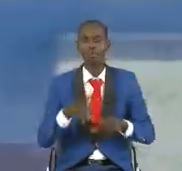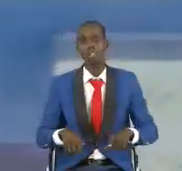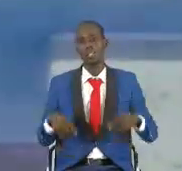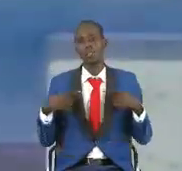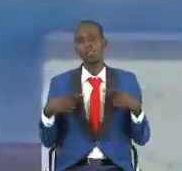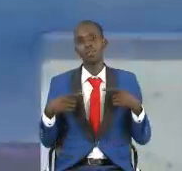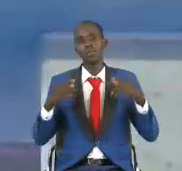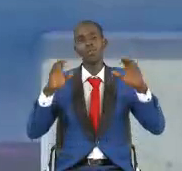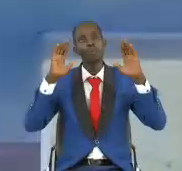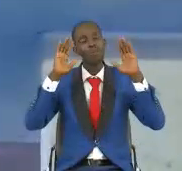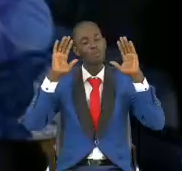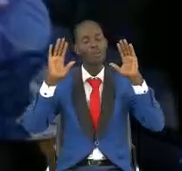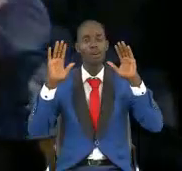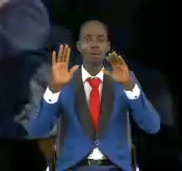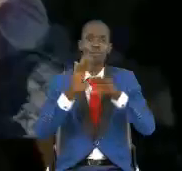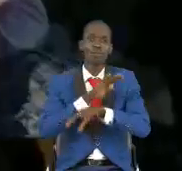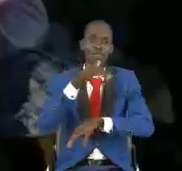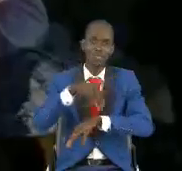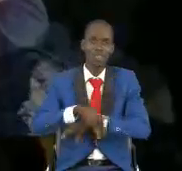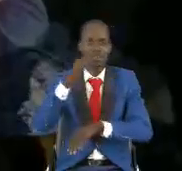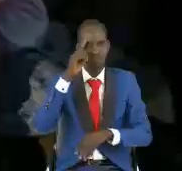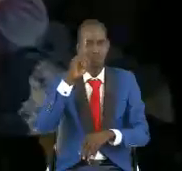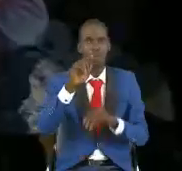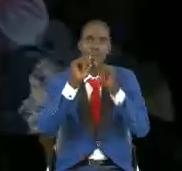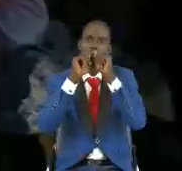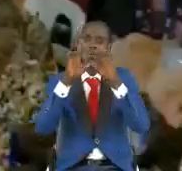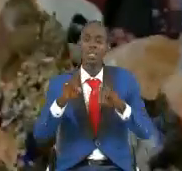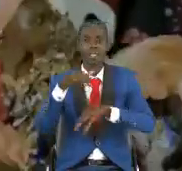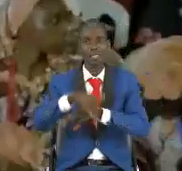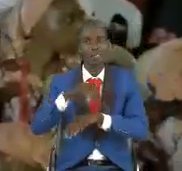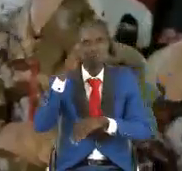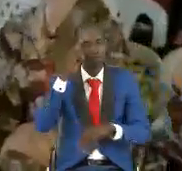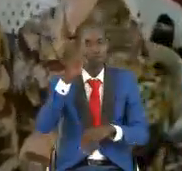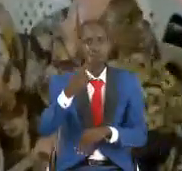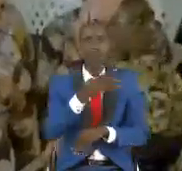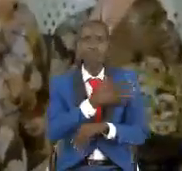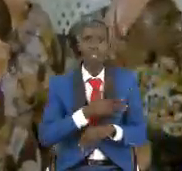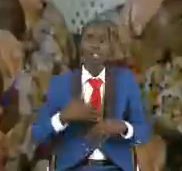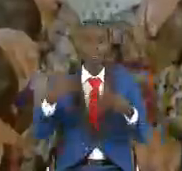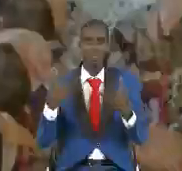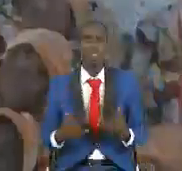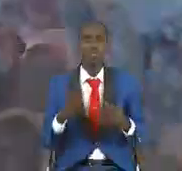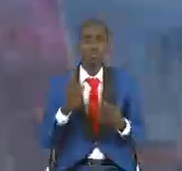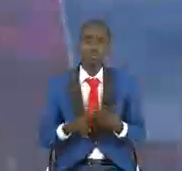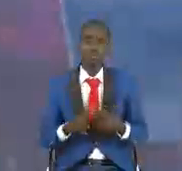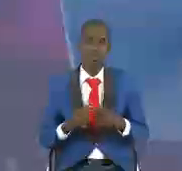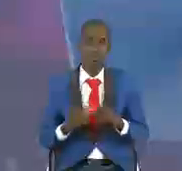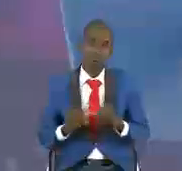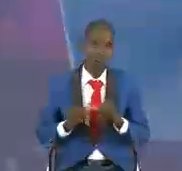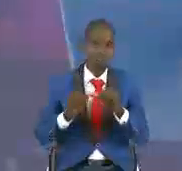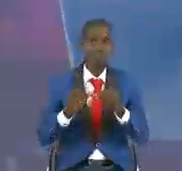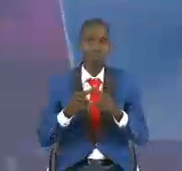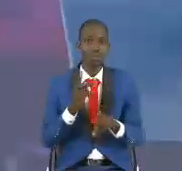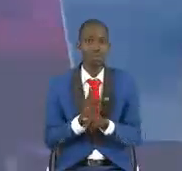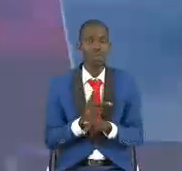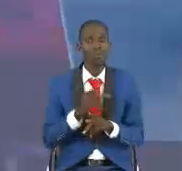Wonderful night for you. Blessed night for you. And now you maintain, you say, the reason I come is